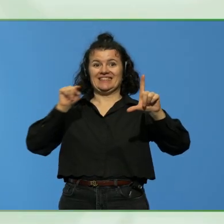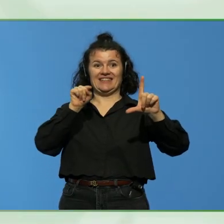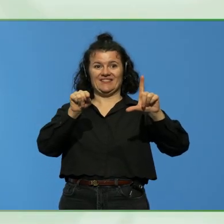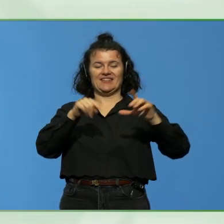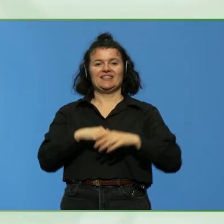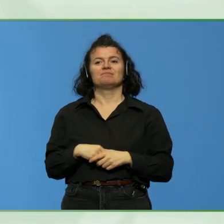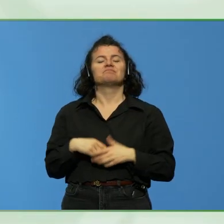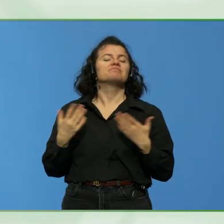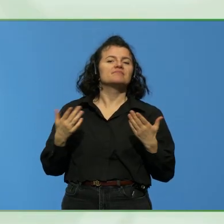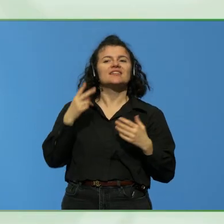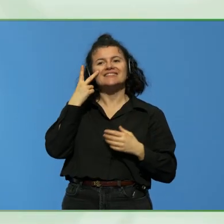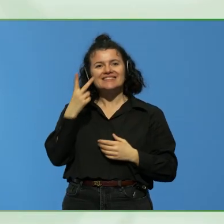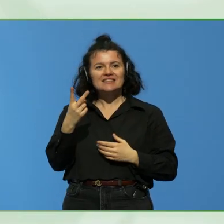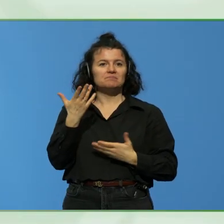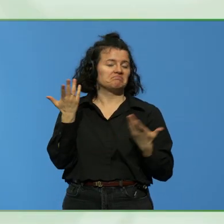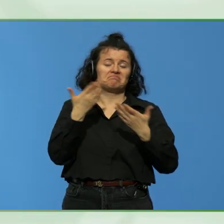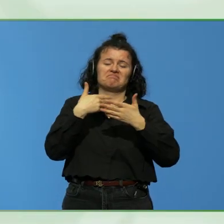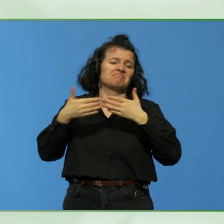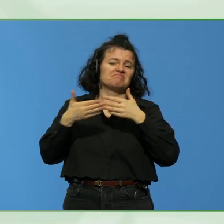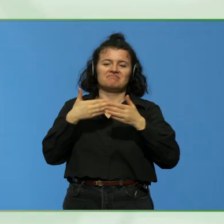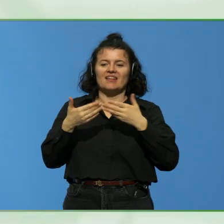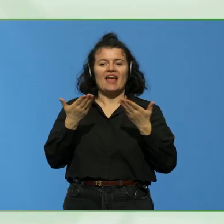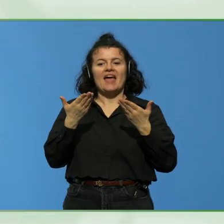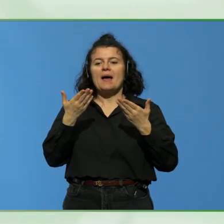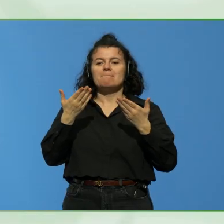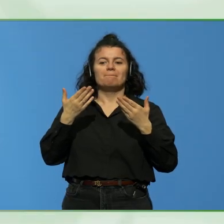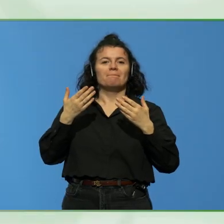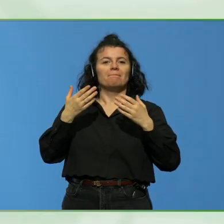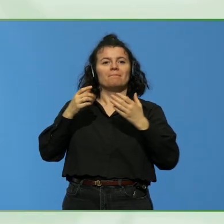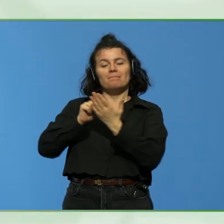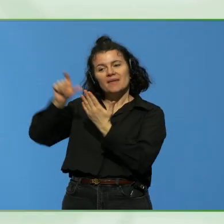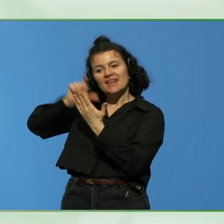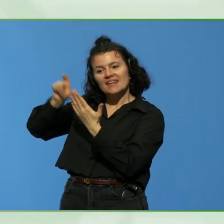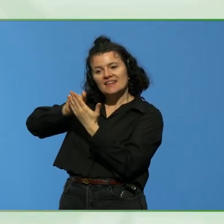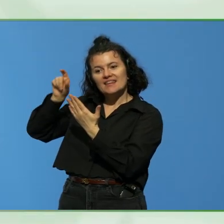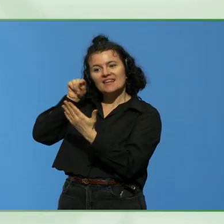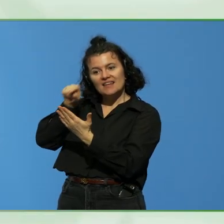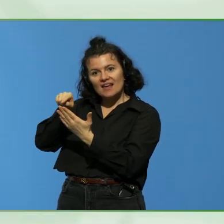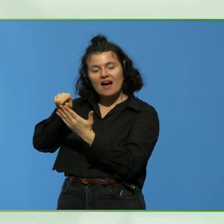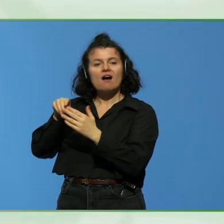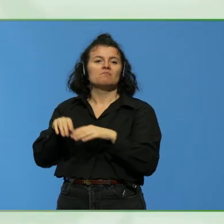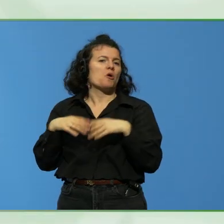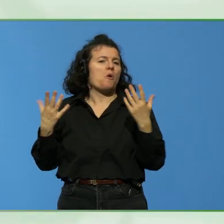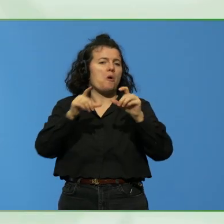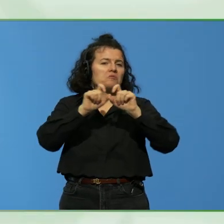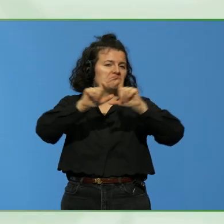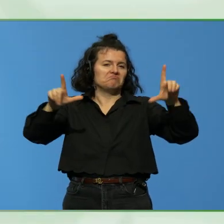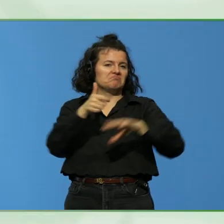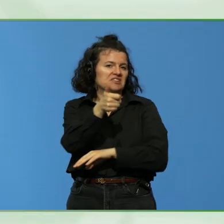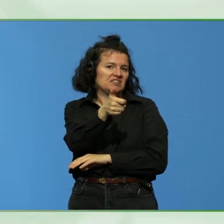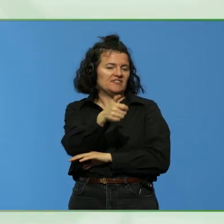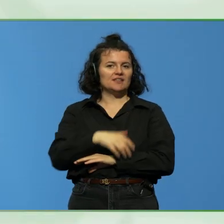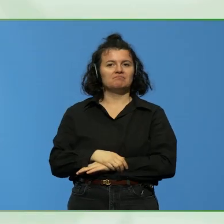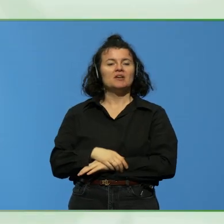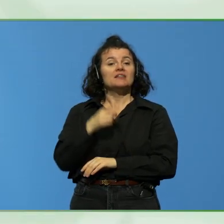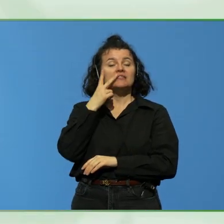disabled people, is through a non-disabled person's lens or a disabled person's lens. So we have, we often